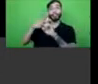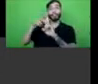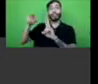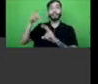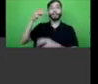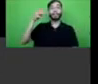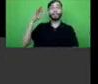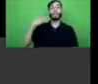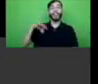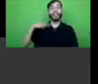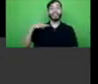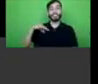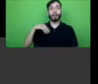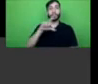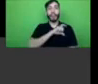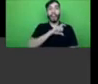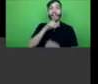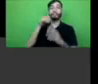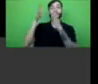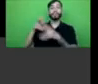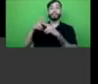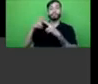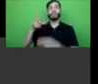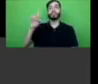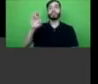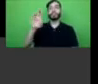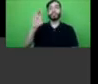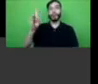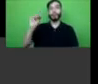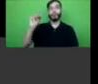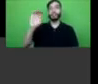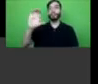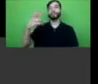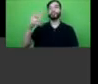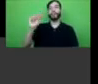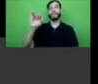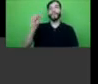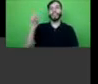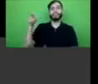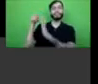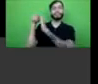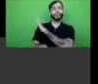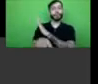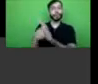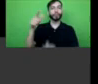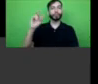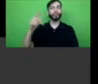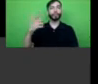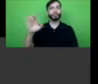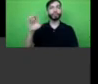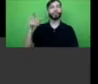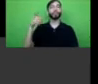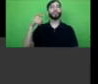Chauvin. Officer Chauvin used his knee to slowly choke George Floyd to death.